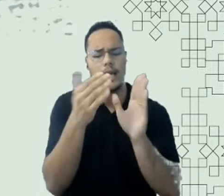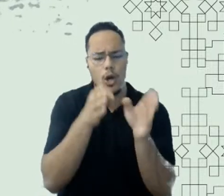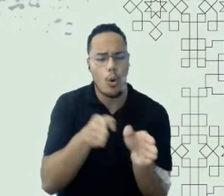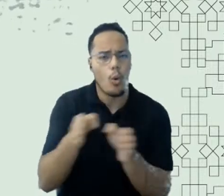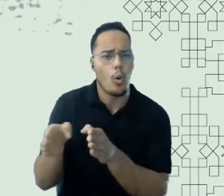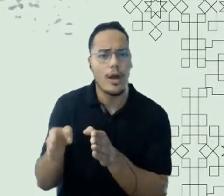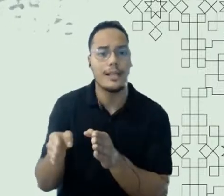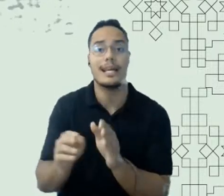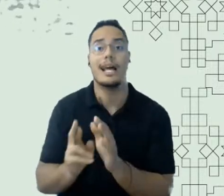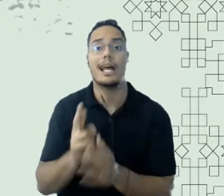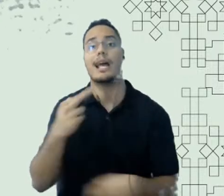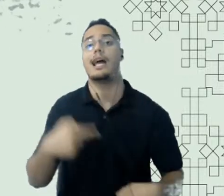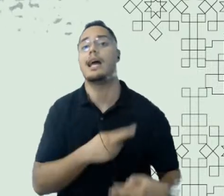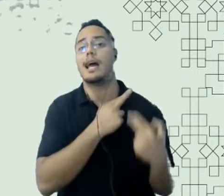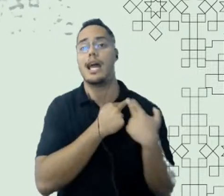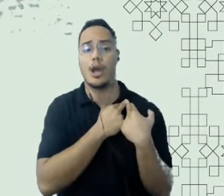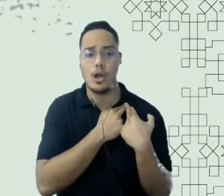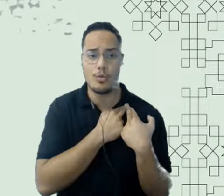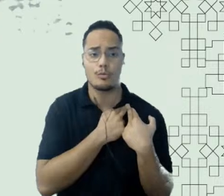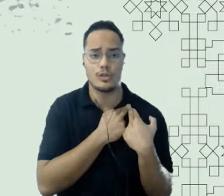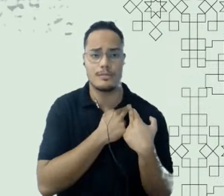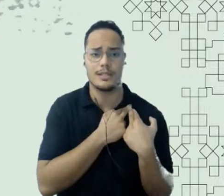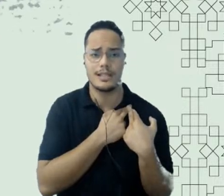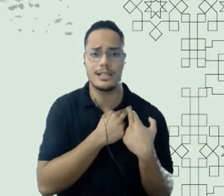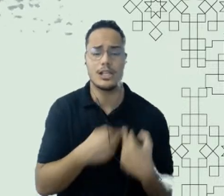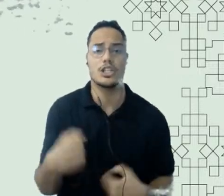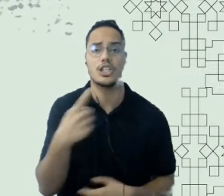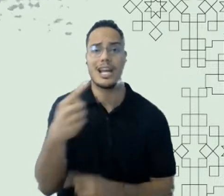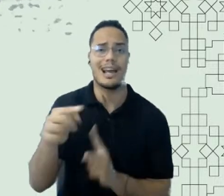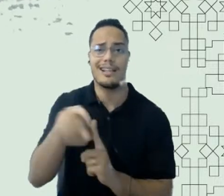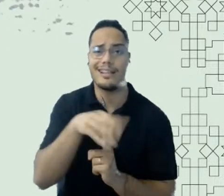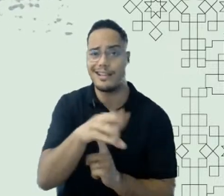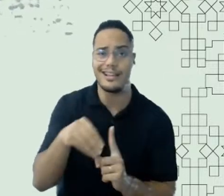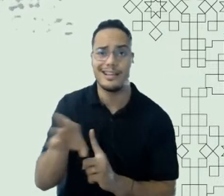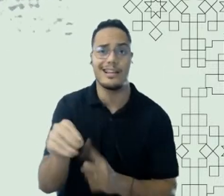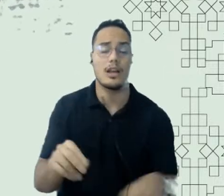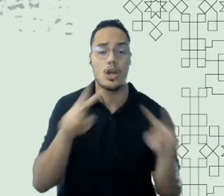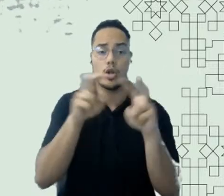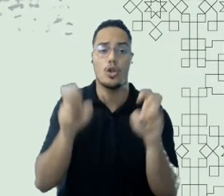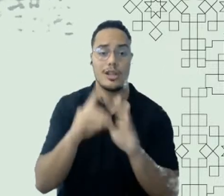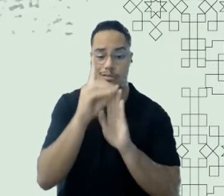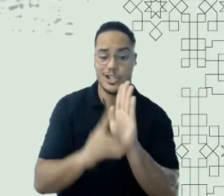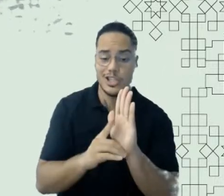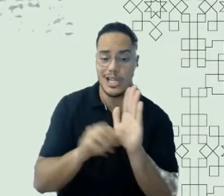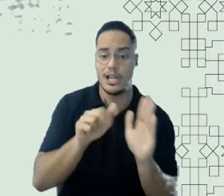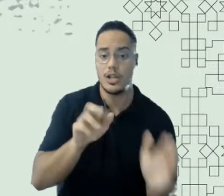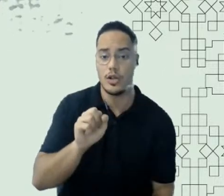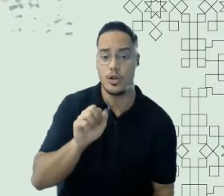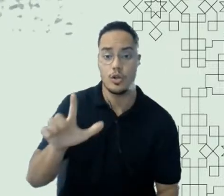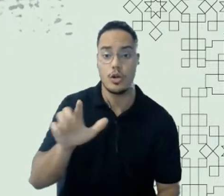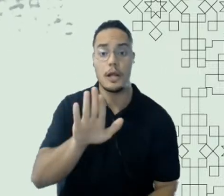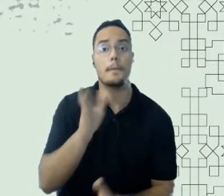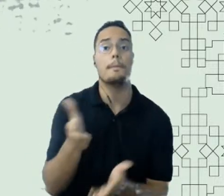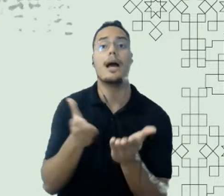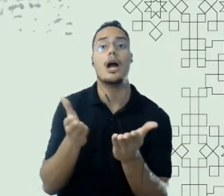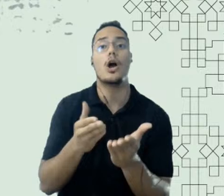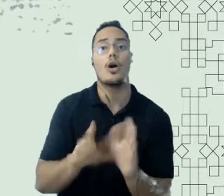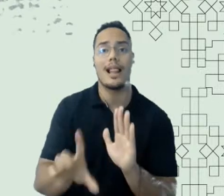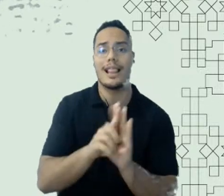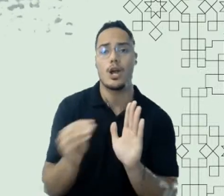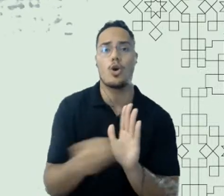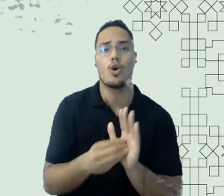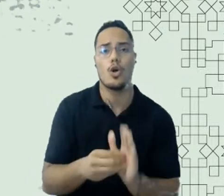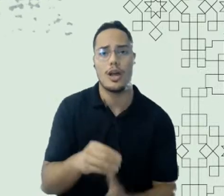copyright. But now the law talks about music and audiovisual works